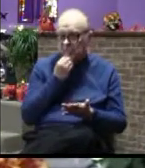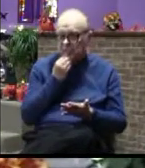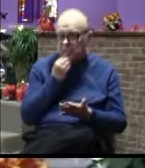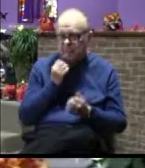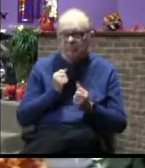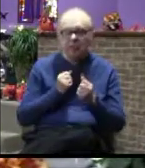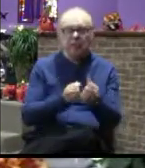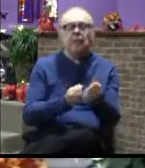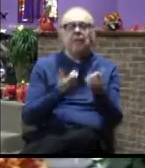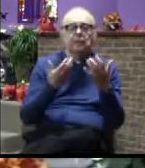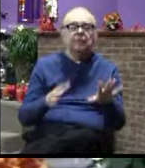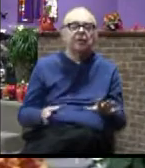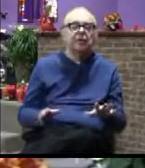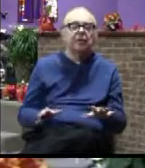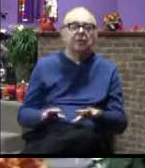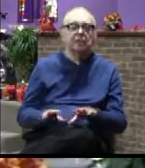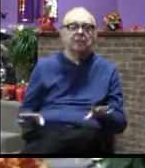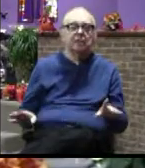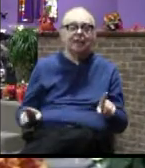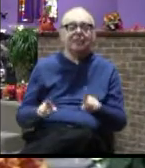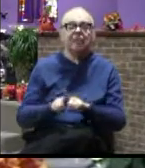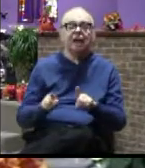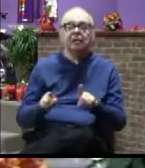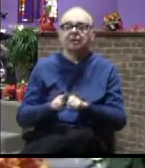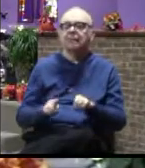Once the pursuit's over it's like,